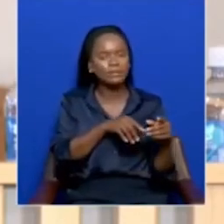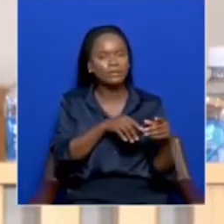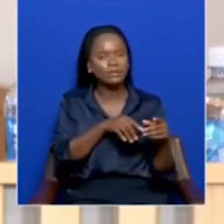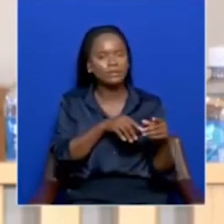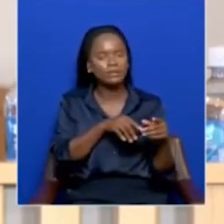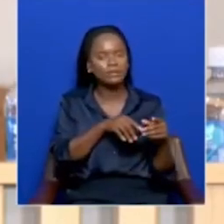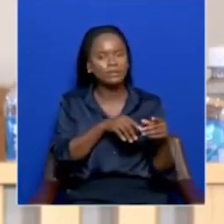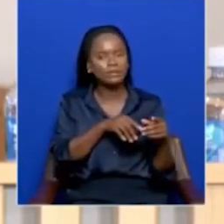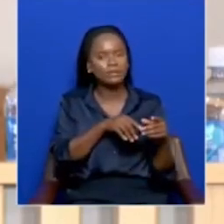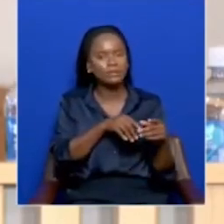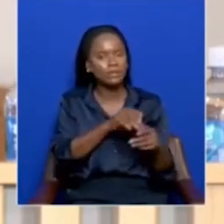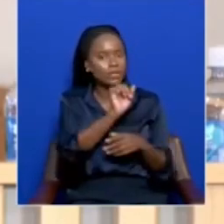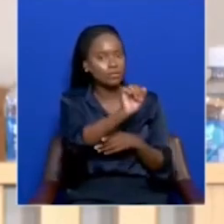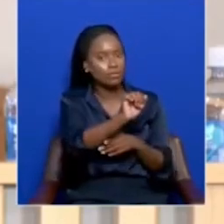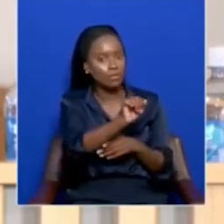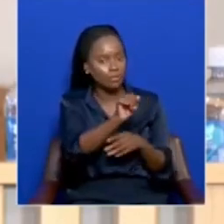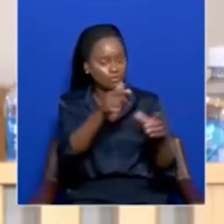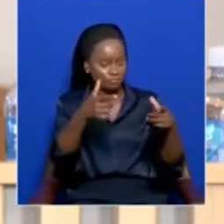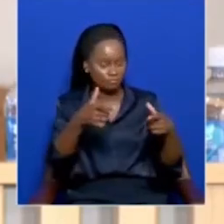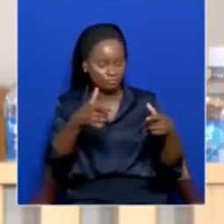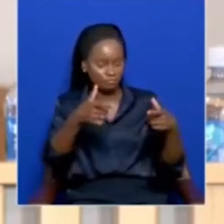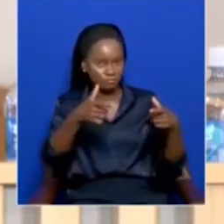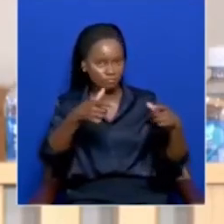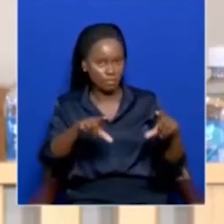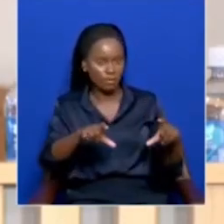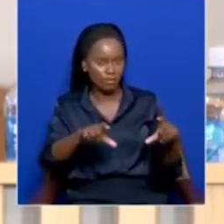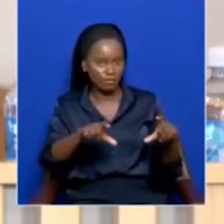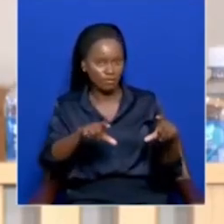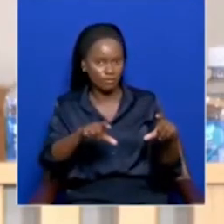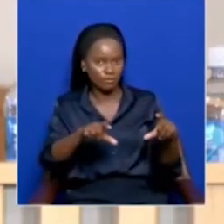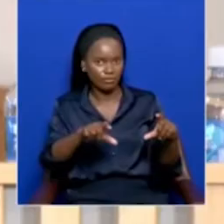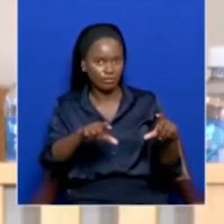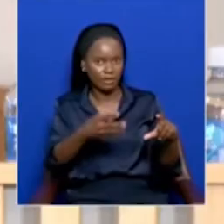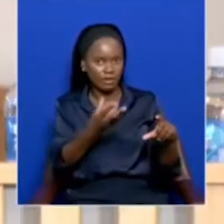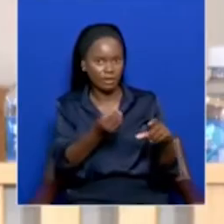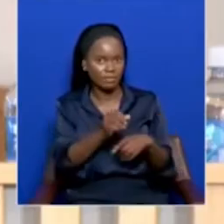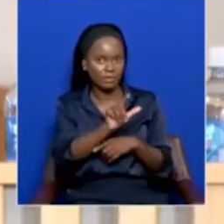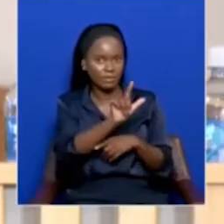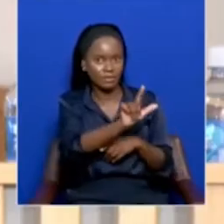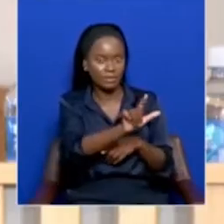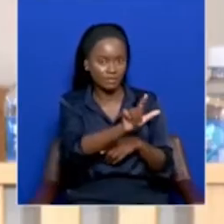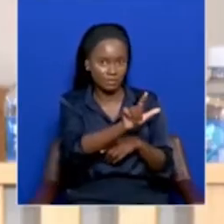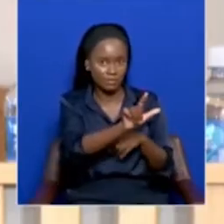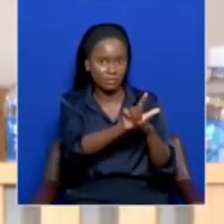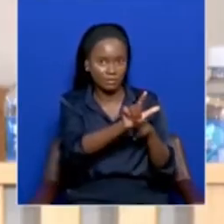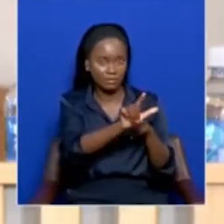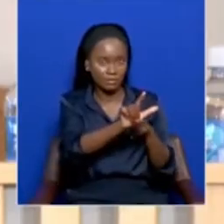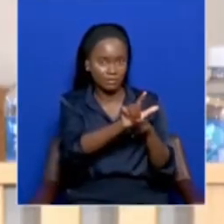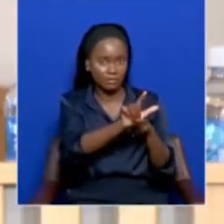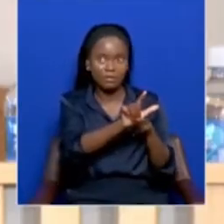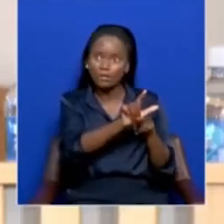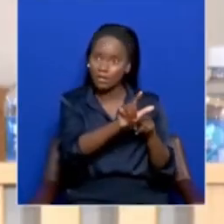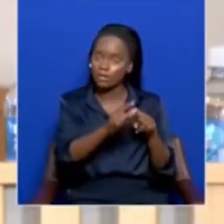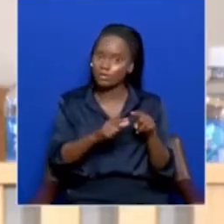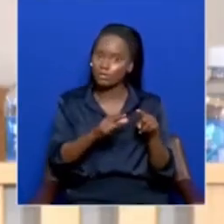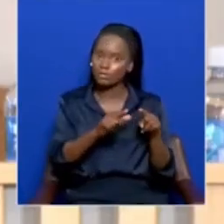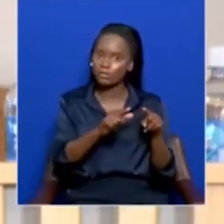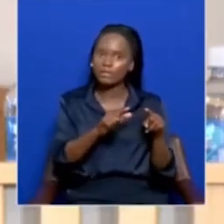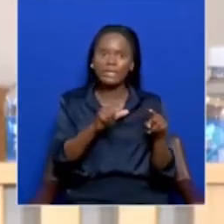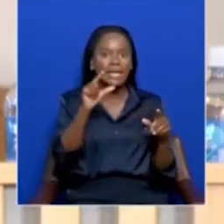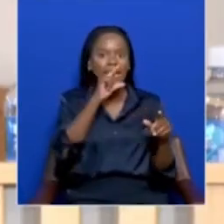paragraph 7 that you disclosed to the minister in your conversation of the 7th of December,